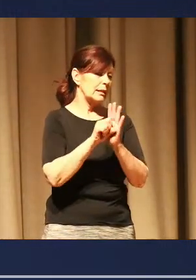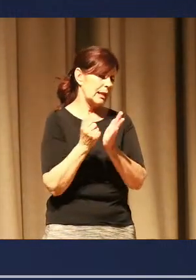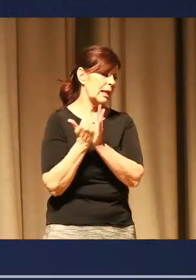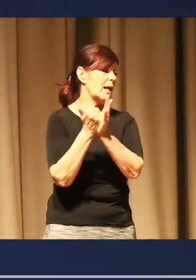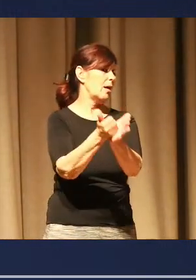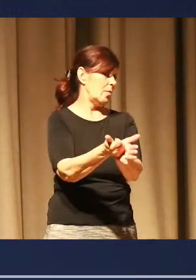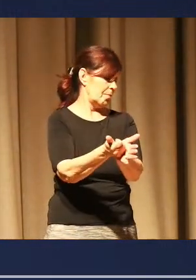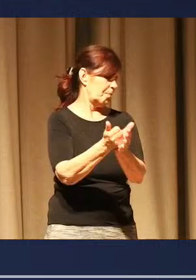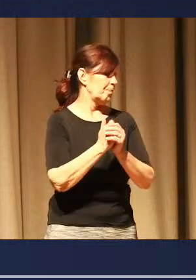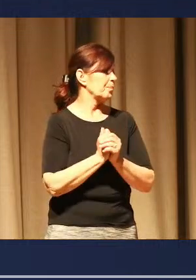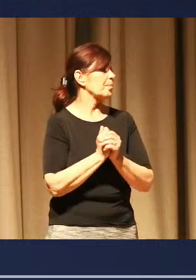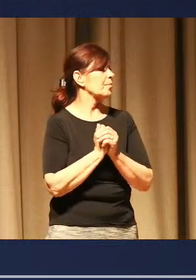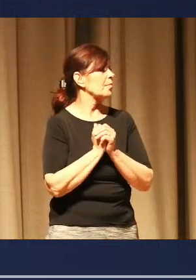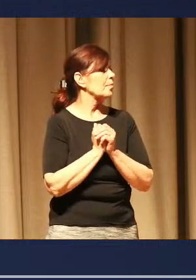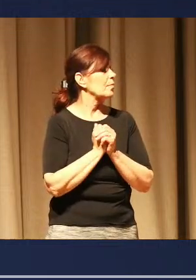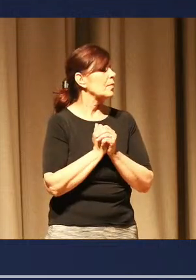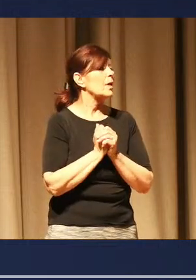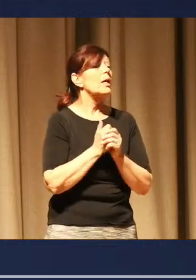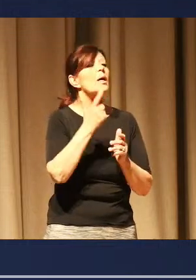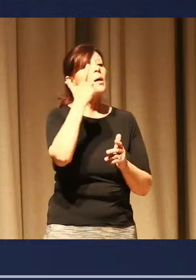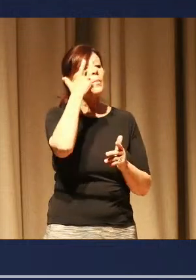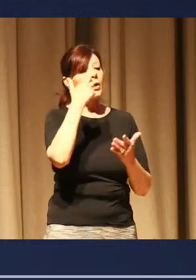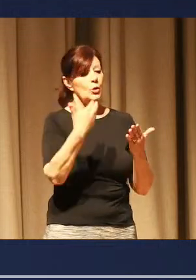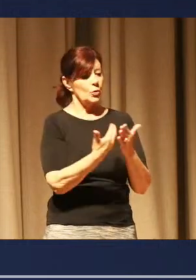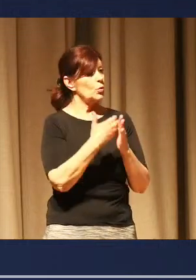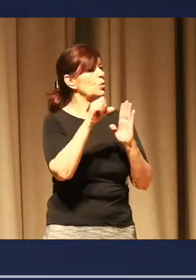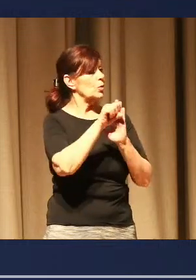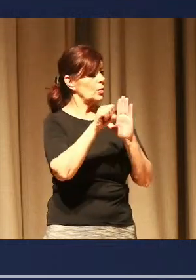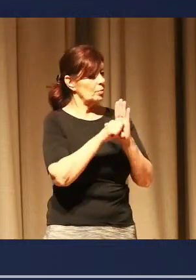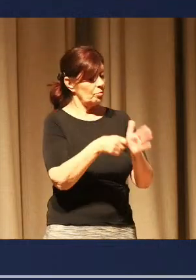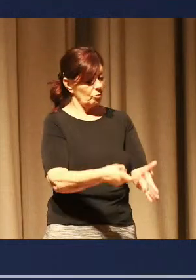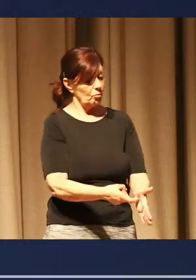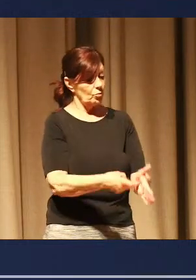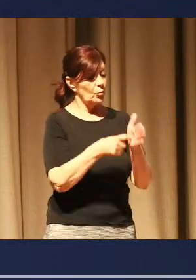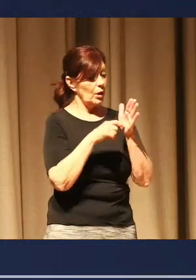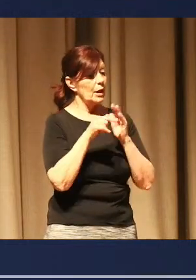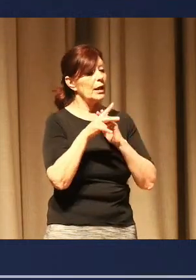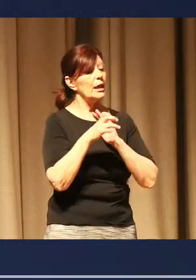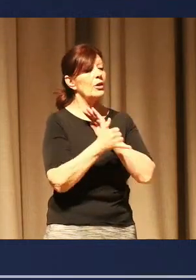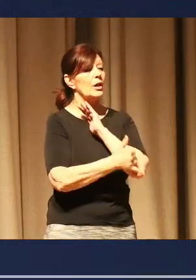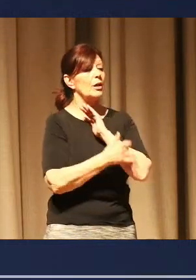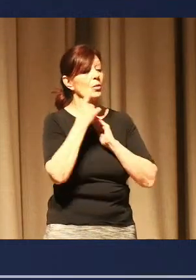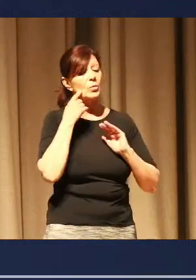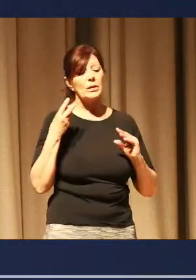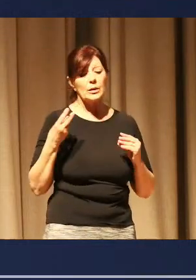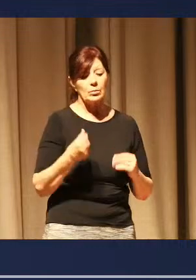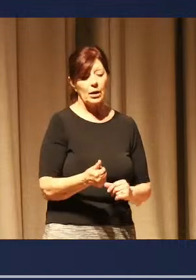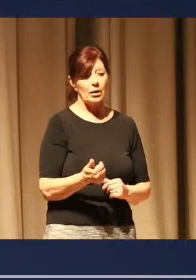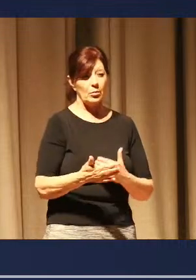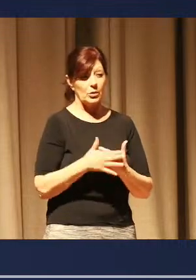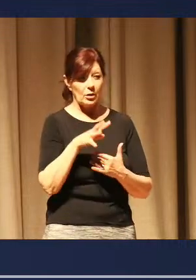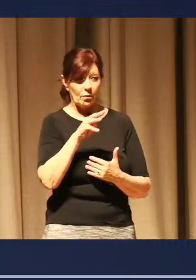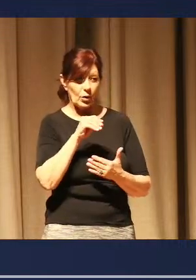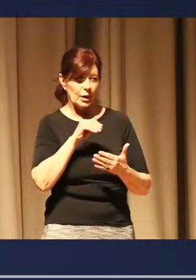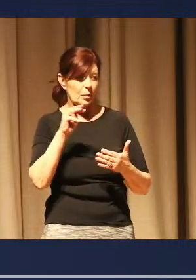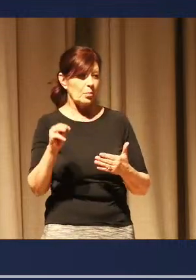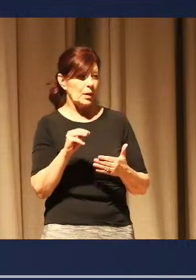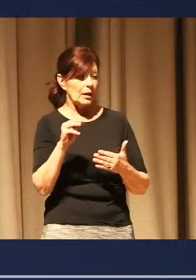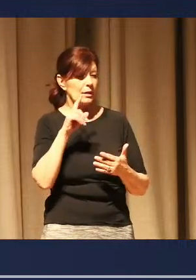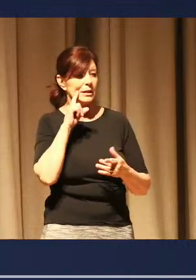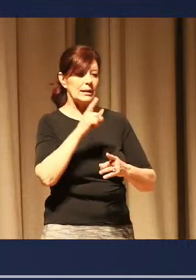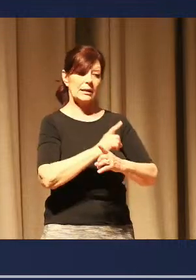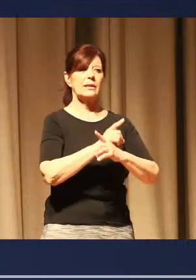to subsidize it. Due to new state mandates, Erie County will spend nearly $40 million on indigent defense this